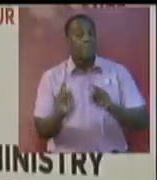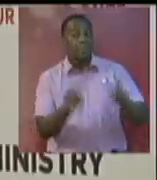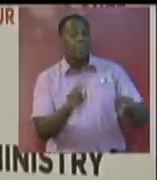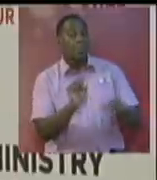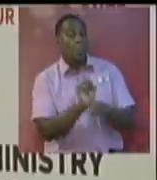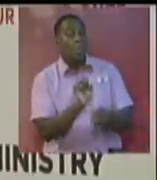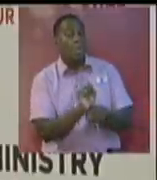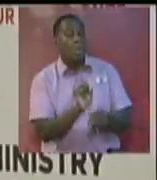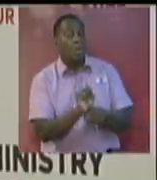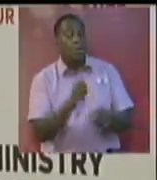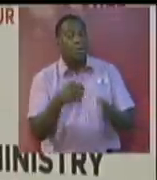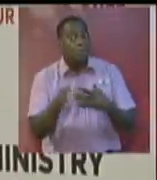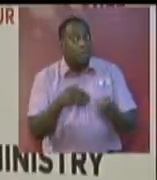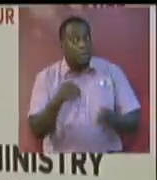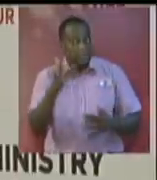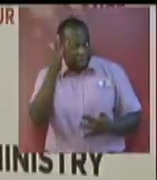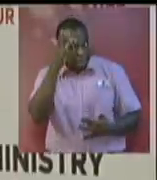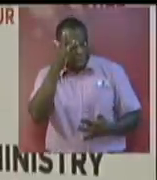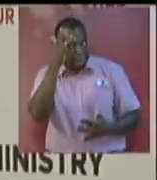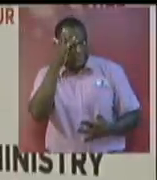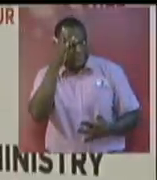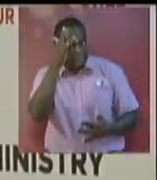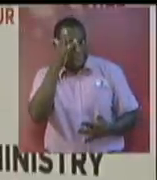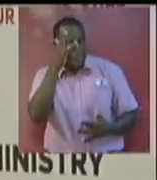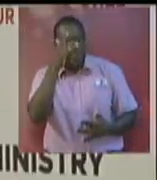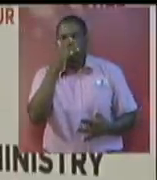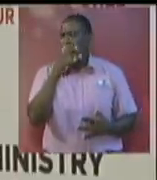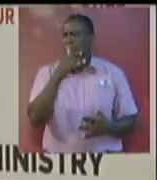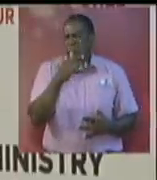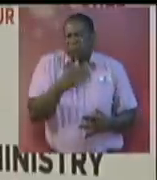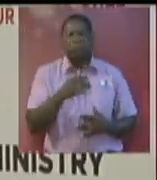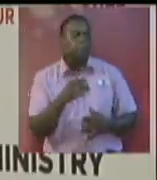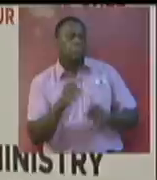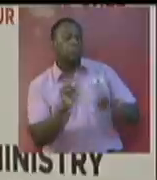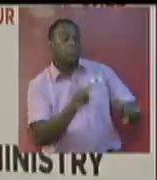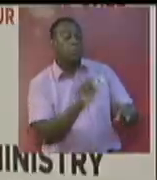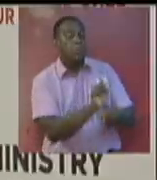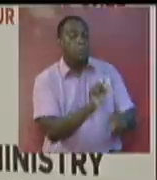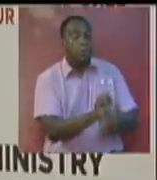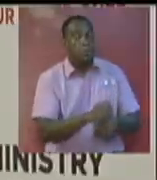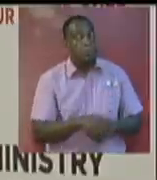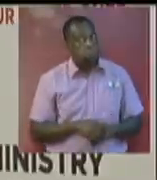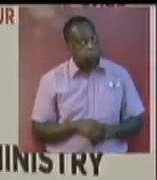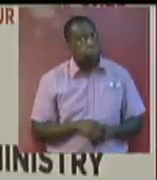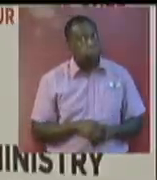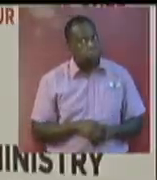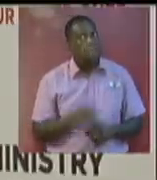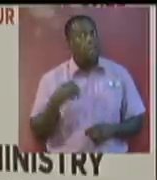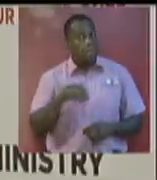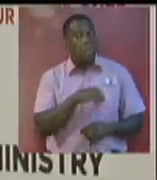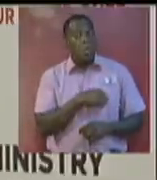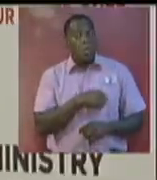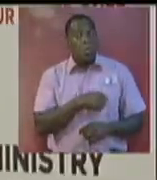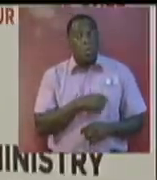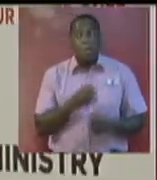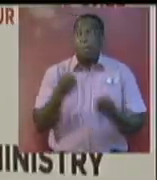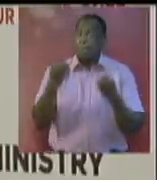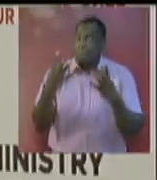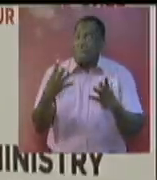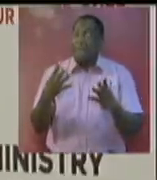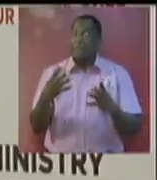of cases of people when we call them because they tested and the test came back positive. And a lot of them say to